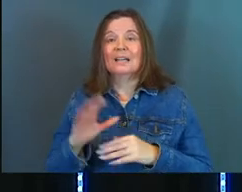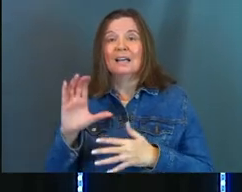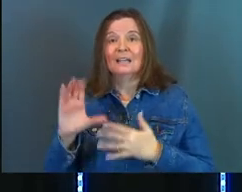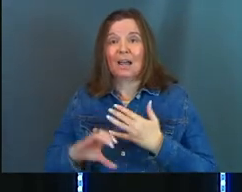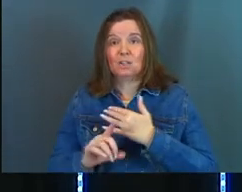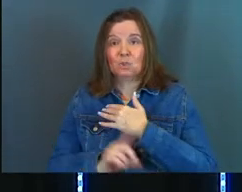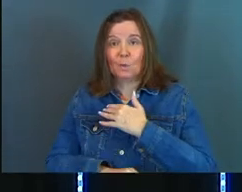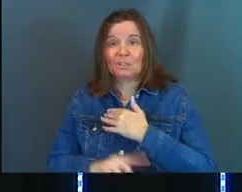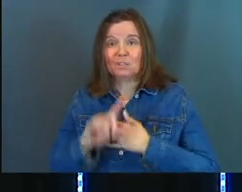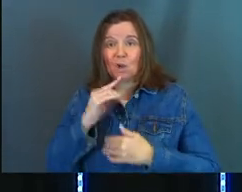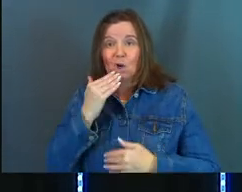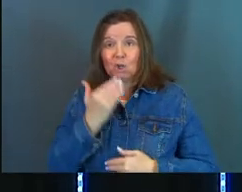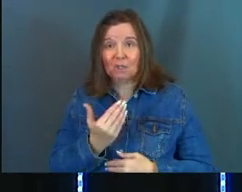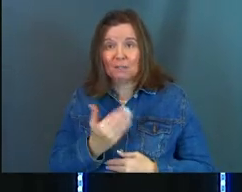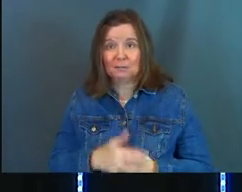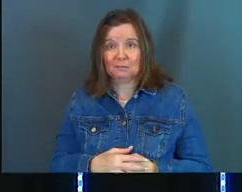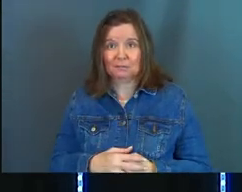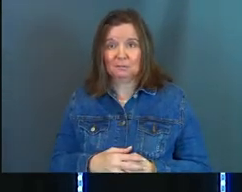consequences are good.